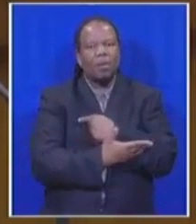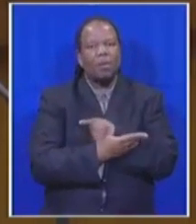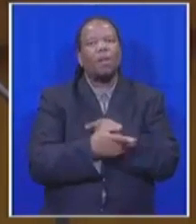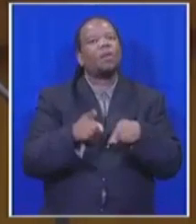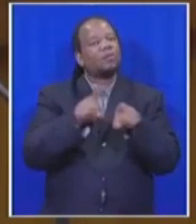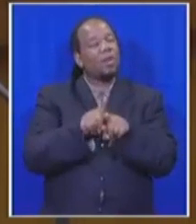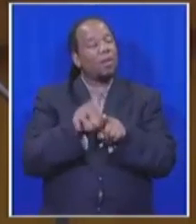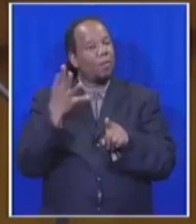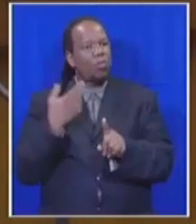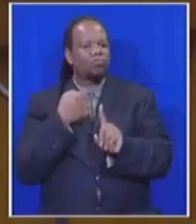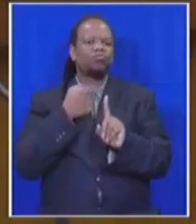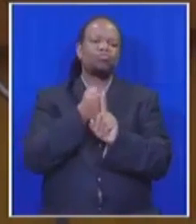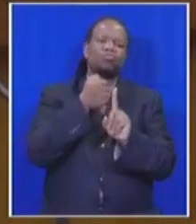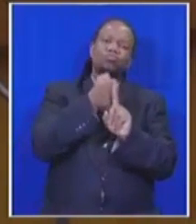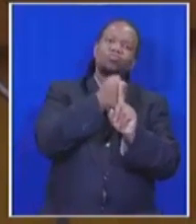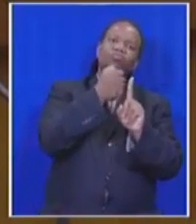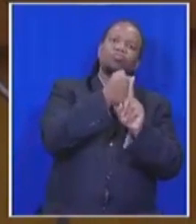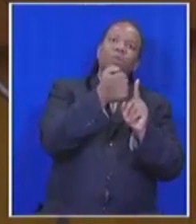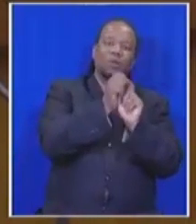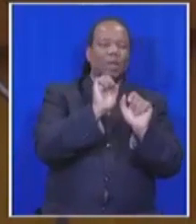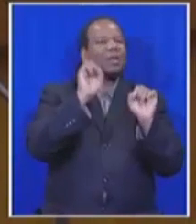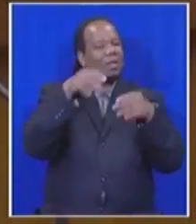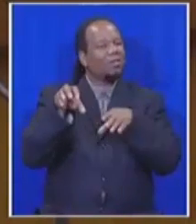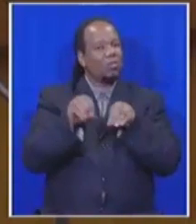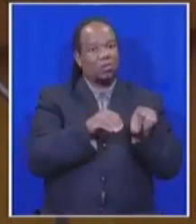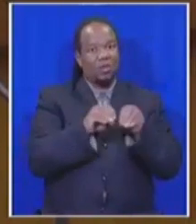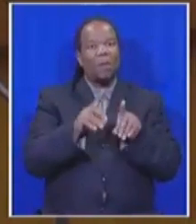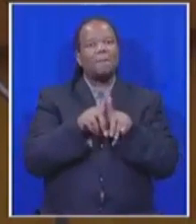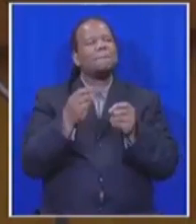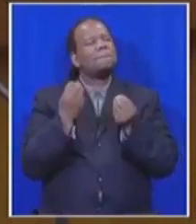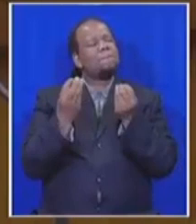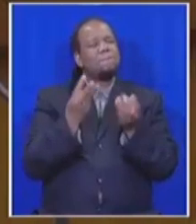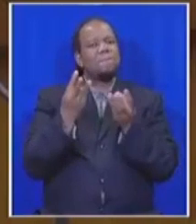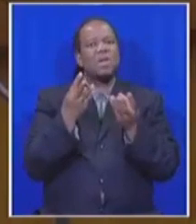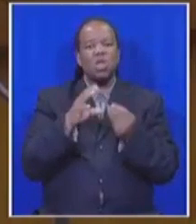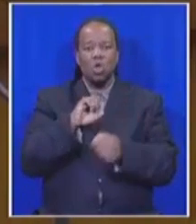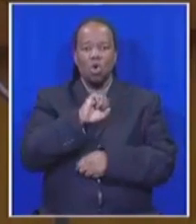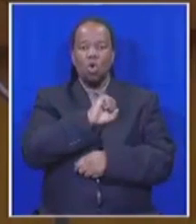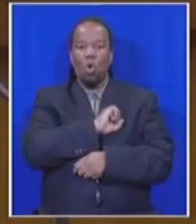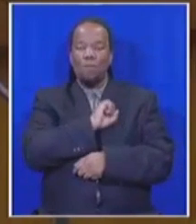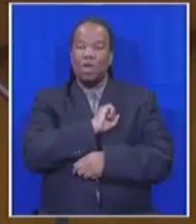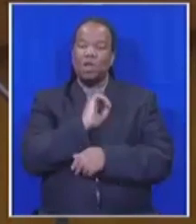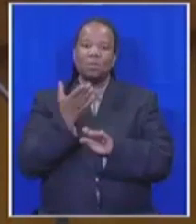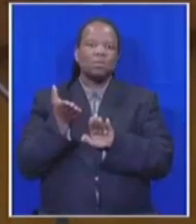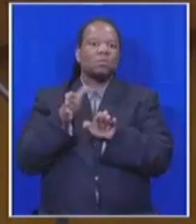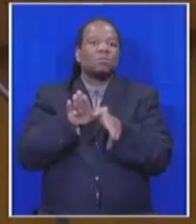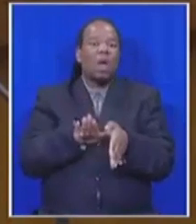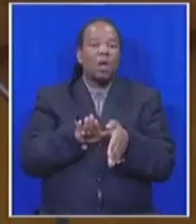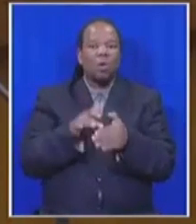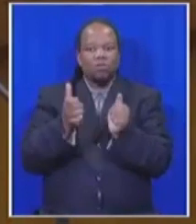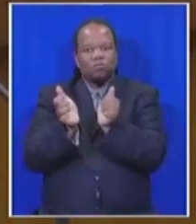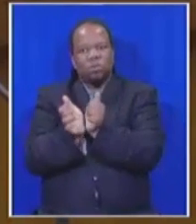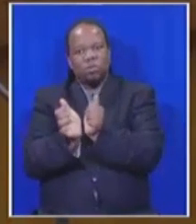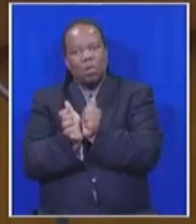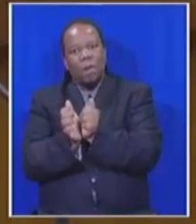for liberation, we suffered serious setbacks. Many of our comrades were exiled, imprisoned, and murdered by the apartheid regime.